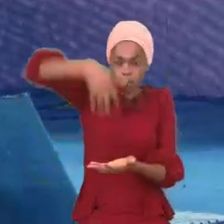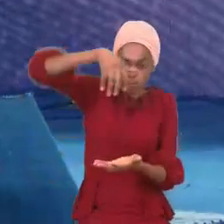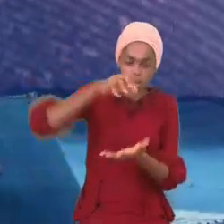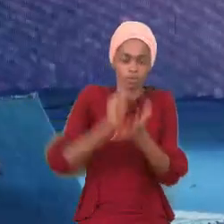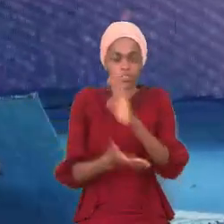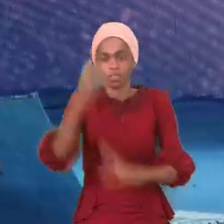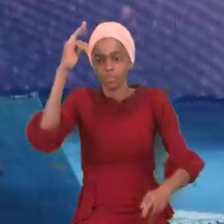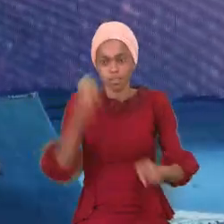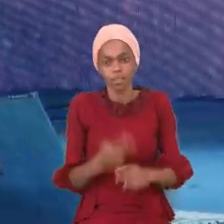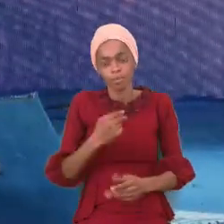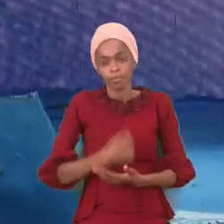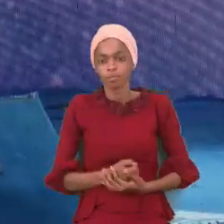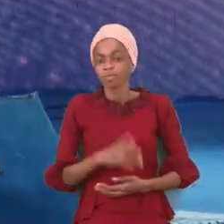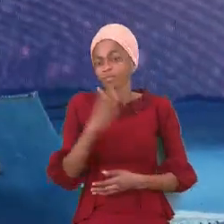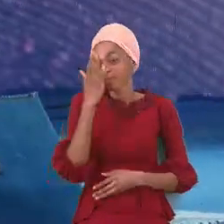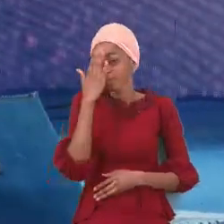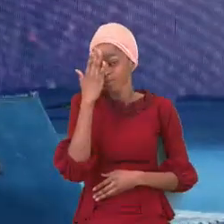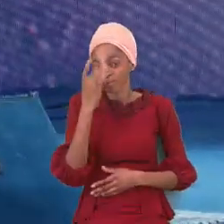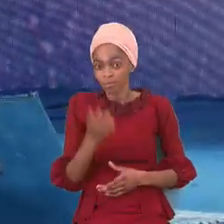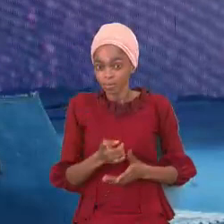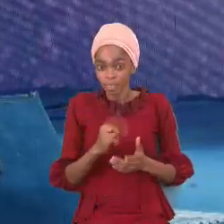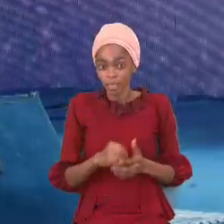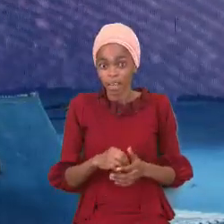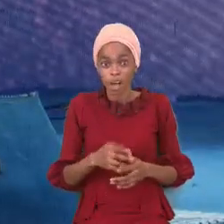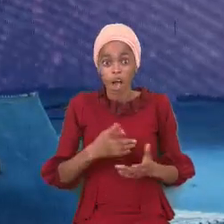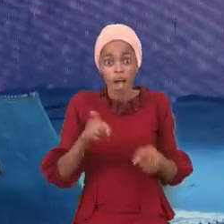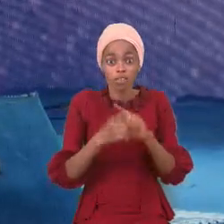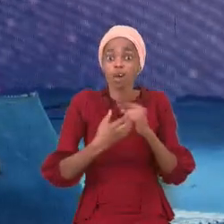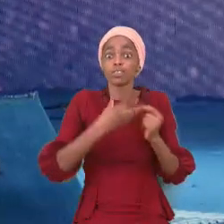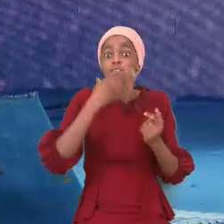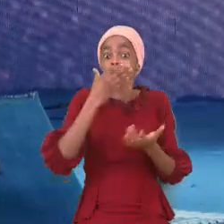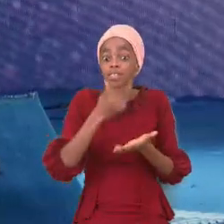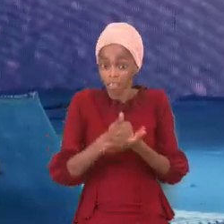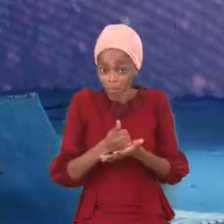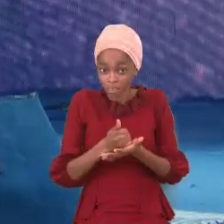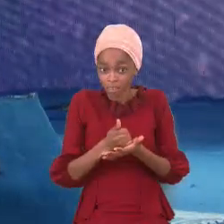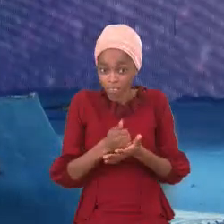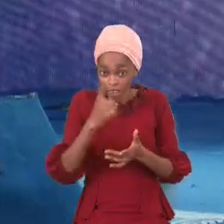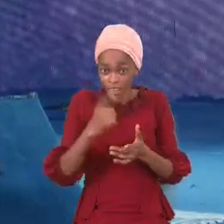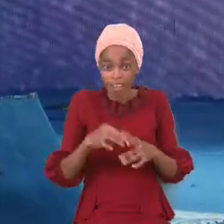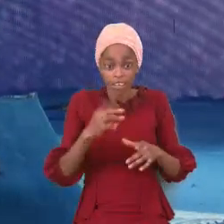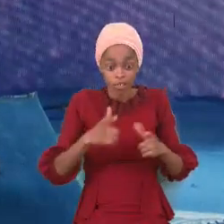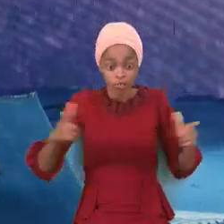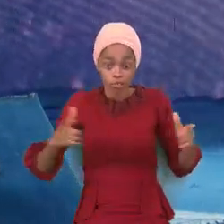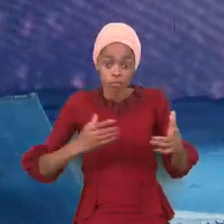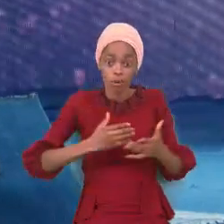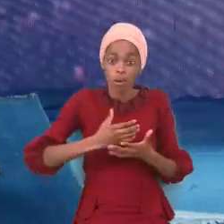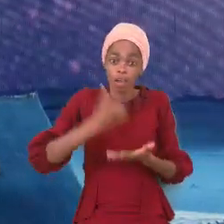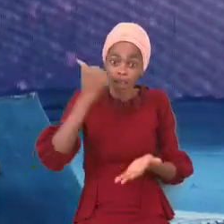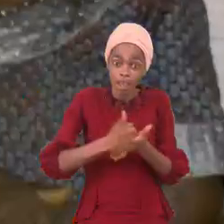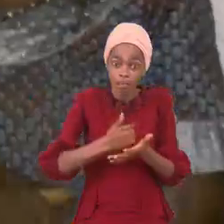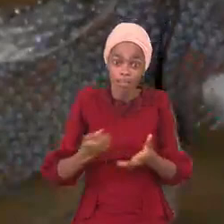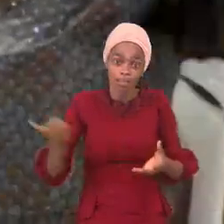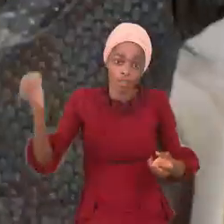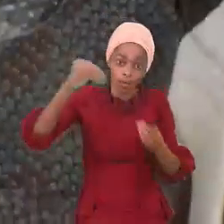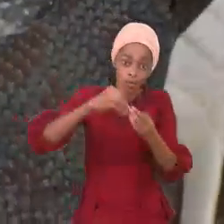You know, the greater amen you say, hold on, hold on. The greater amen you say, the greater the prosperity.